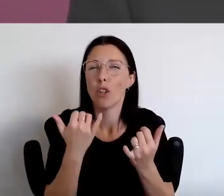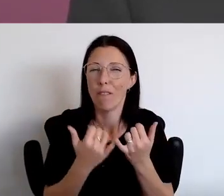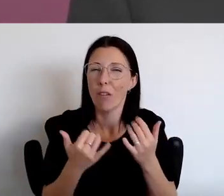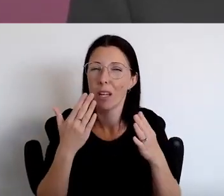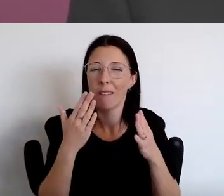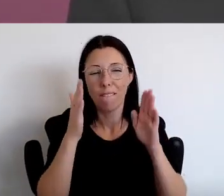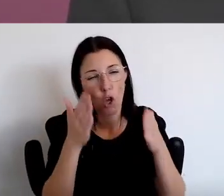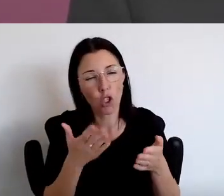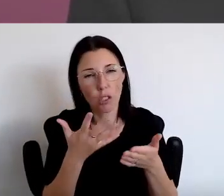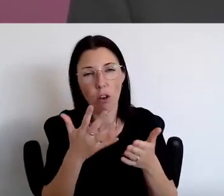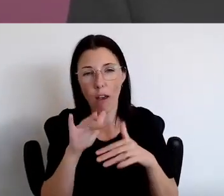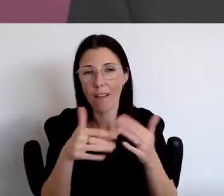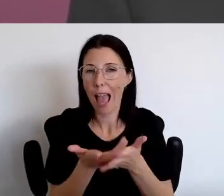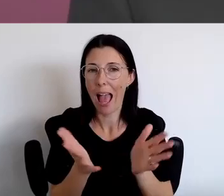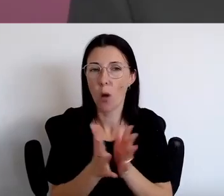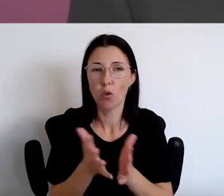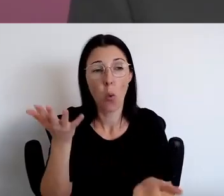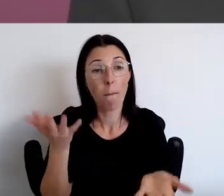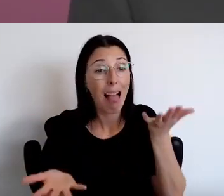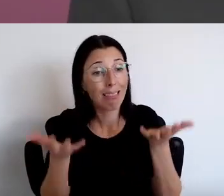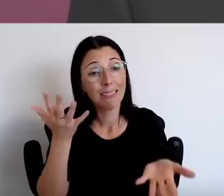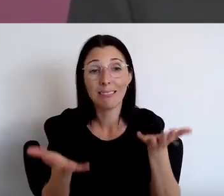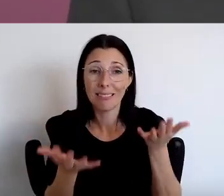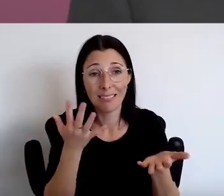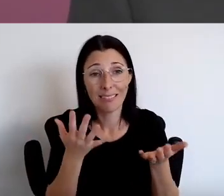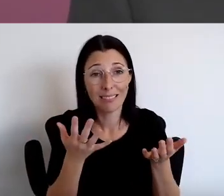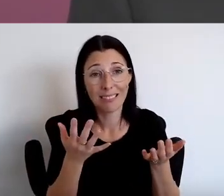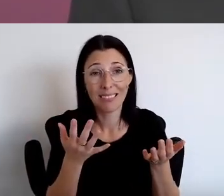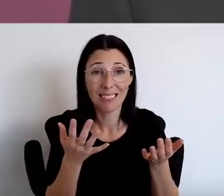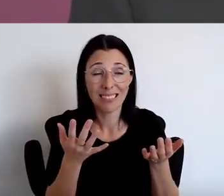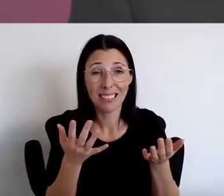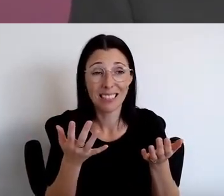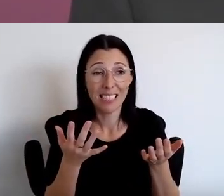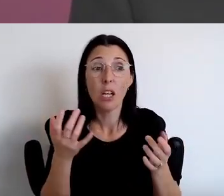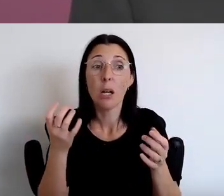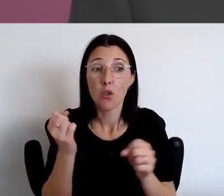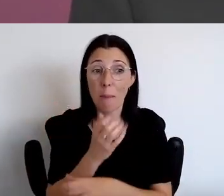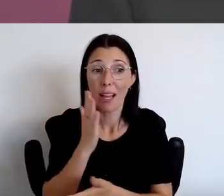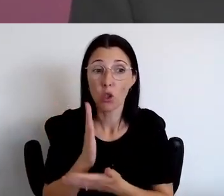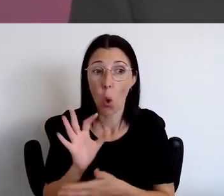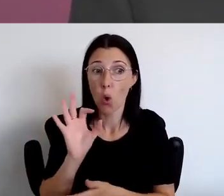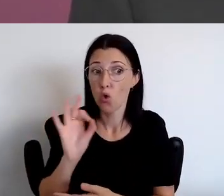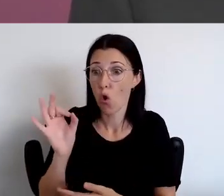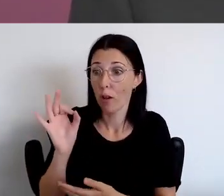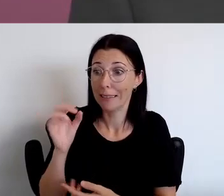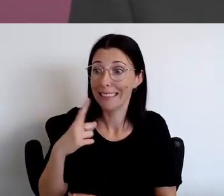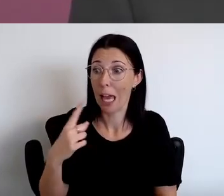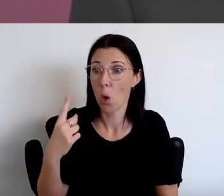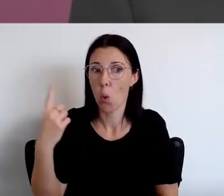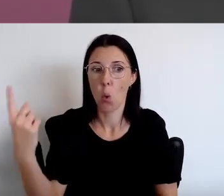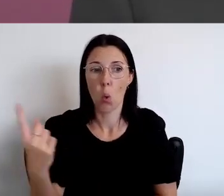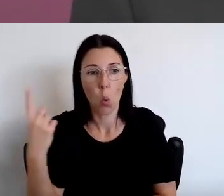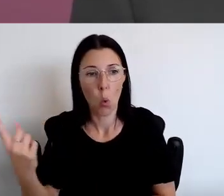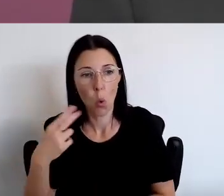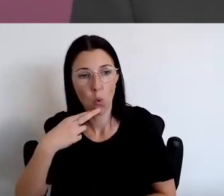perhaps some data or issues to not expose the area or perhaps the person who made